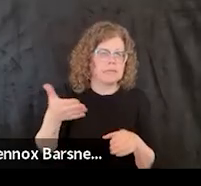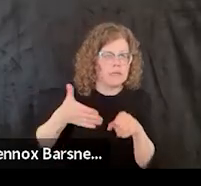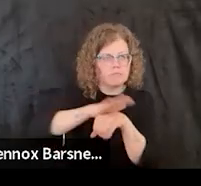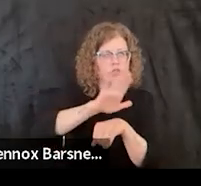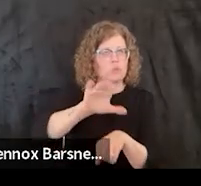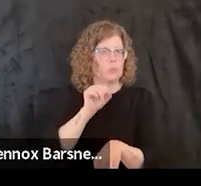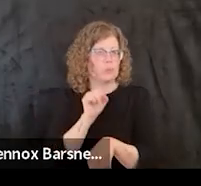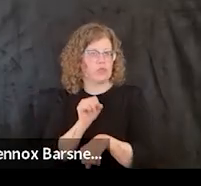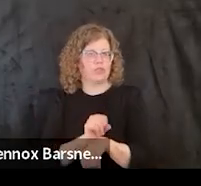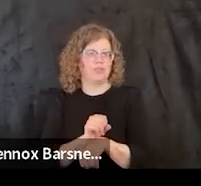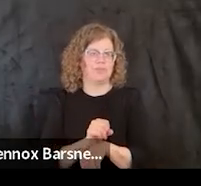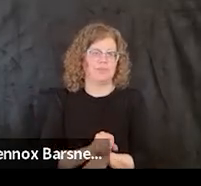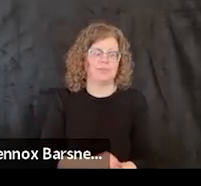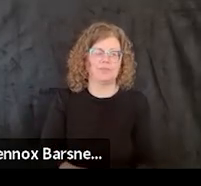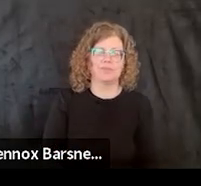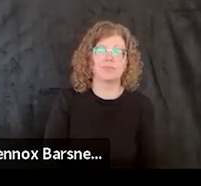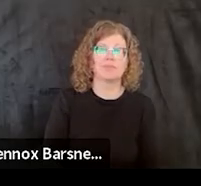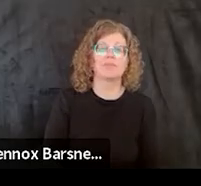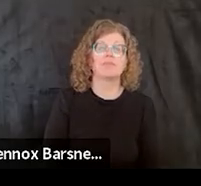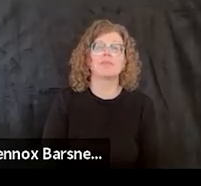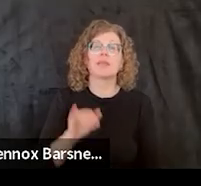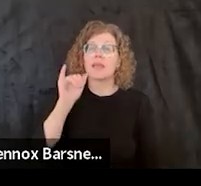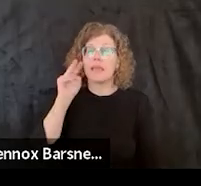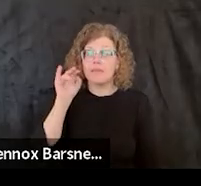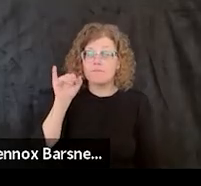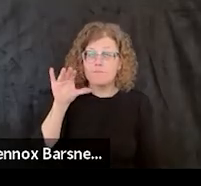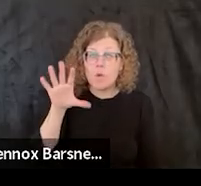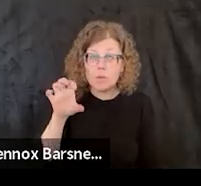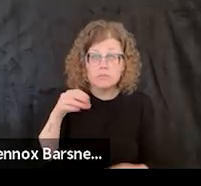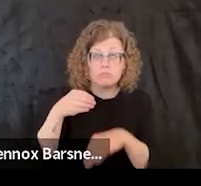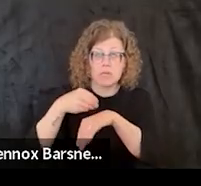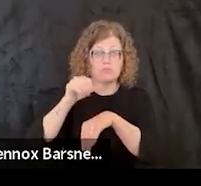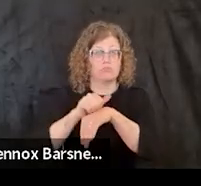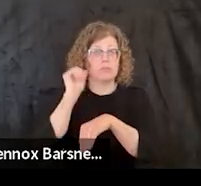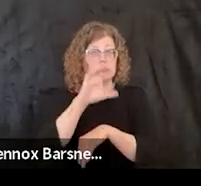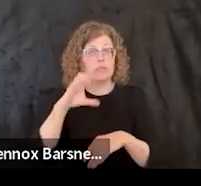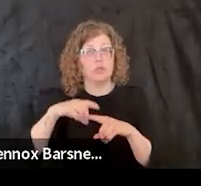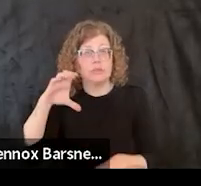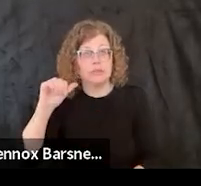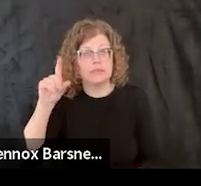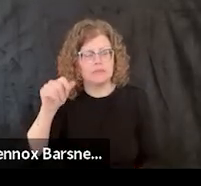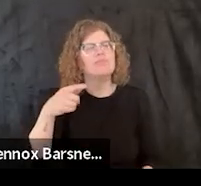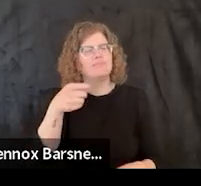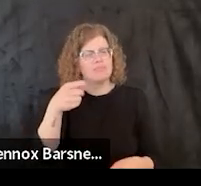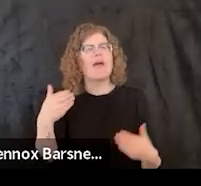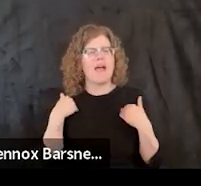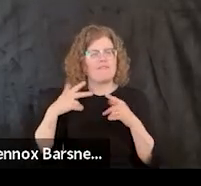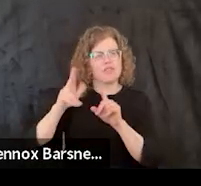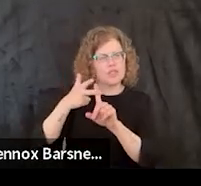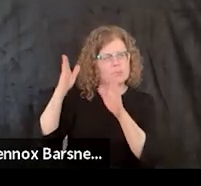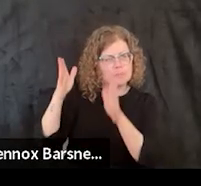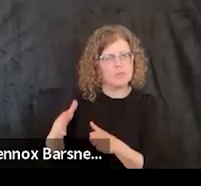Submitting an invoice to CADA. After you've received application support from someone, they will need